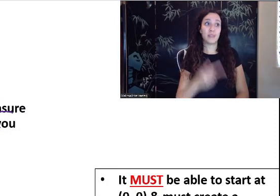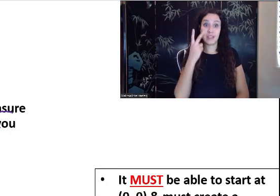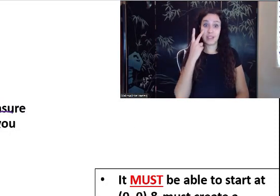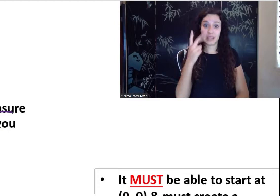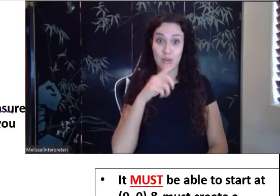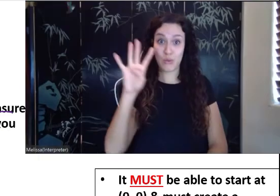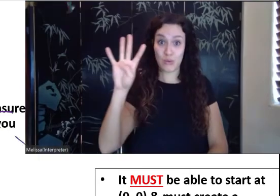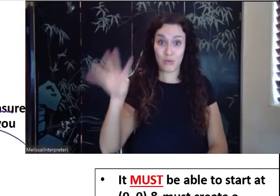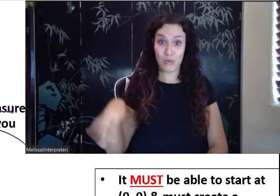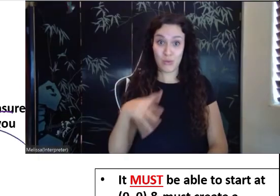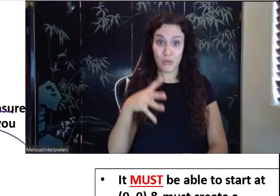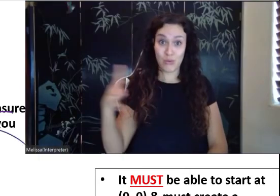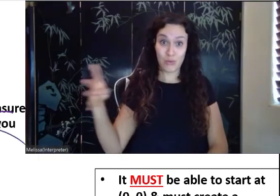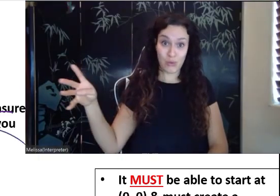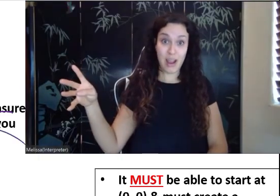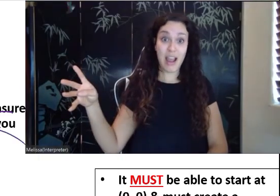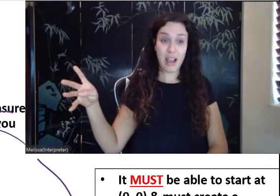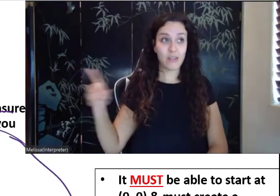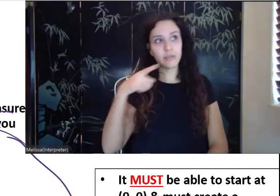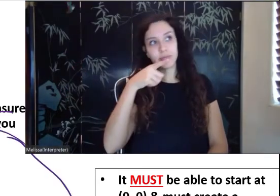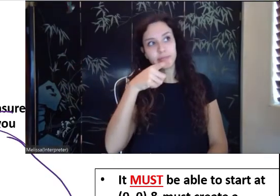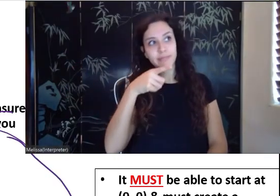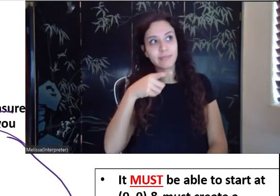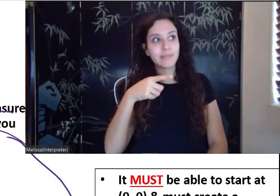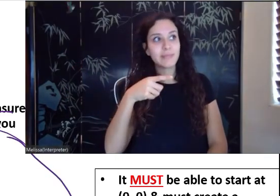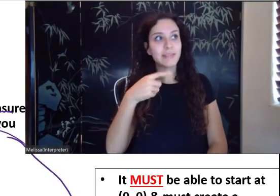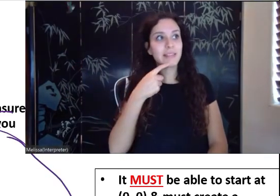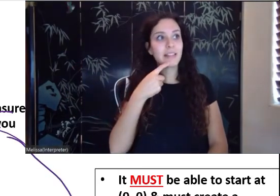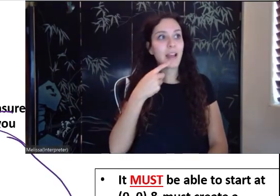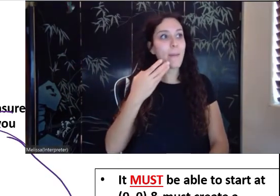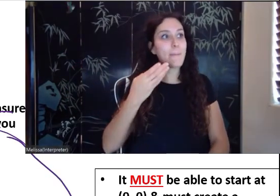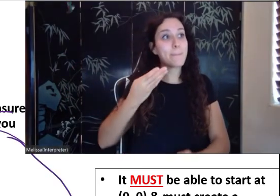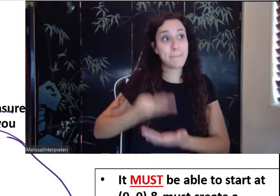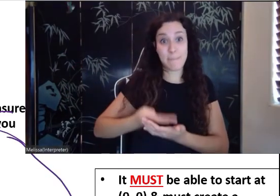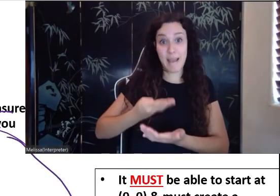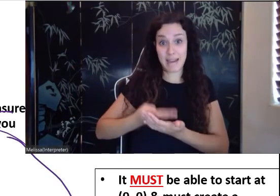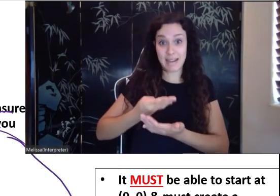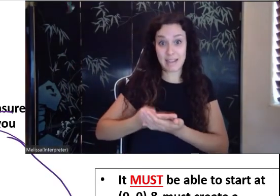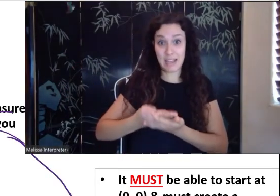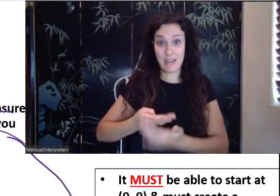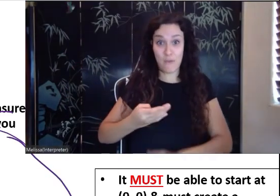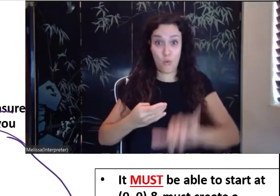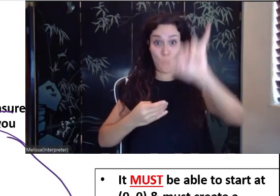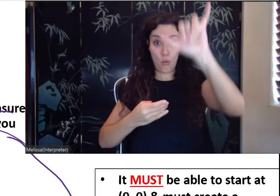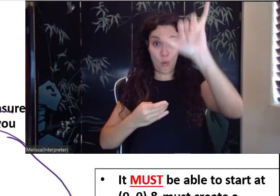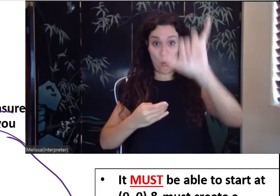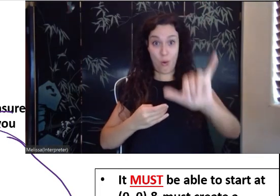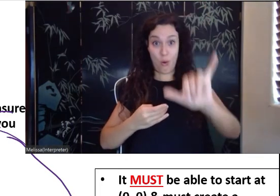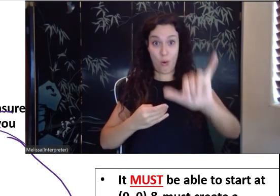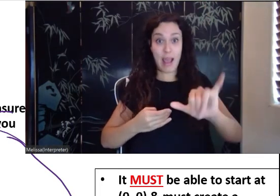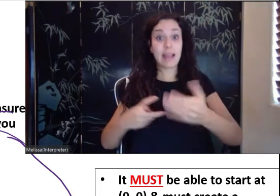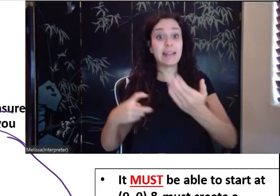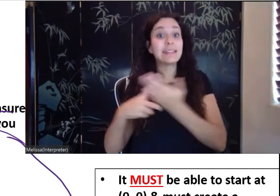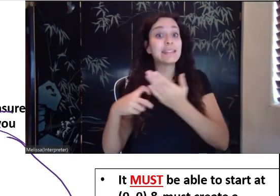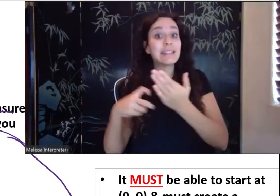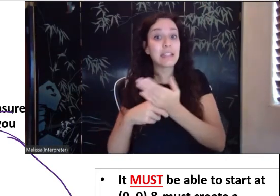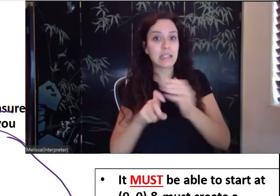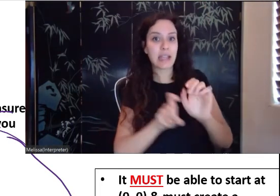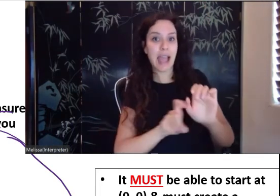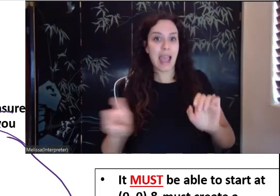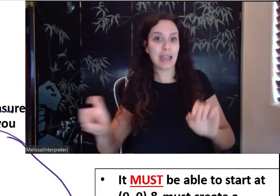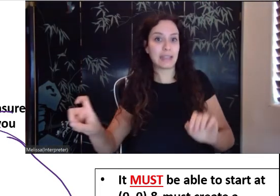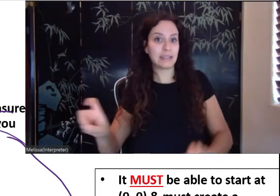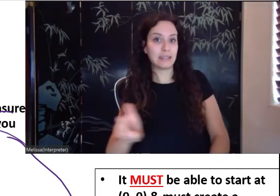So if I look at this graph right here, it's talking about money for my y and number of tickets for